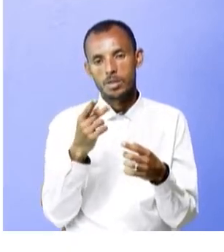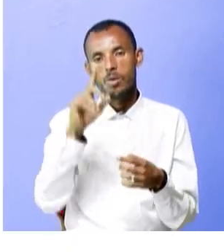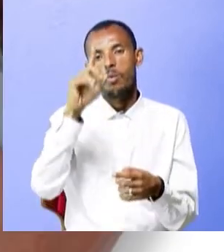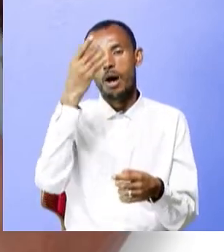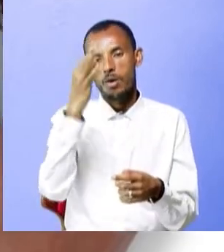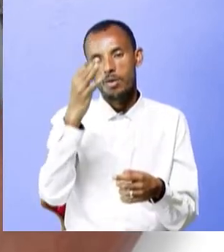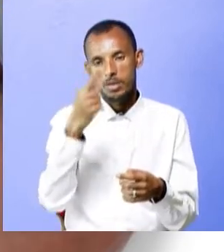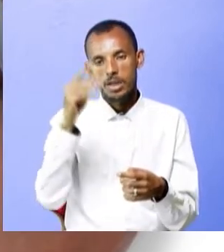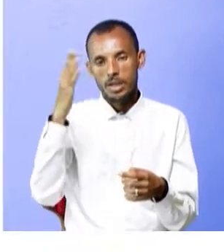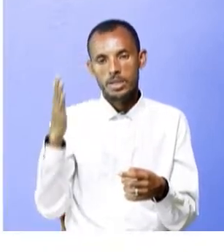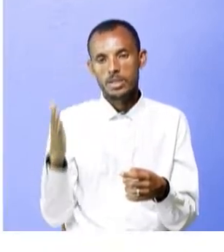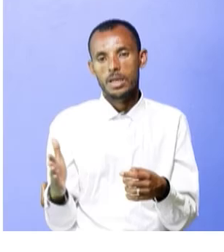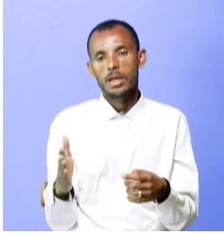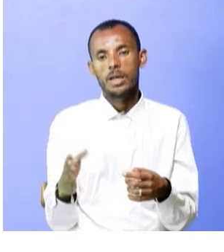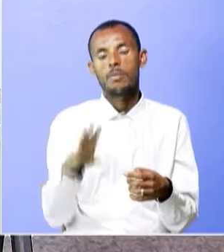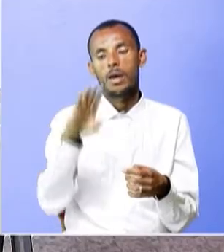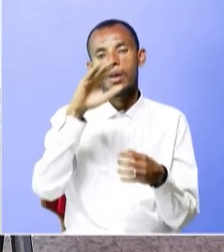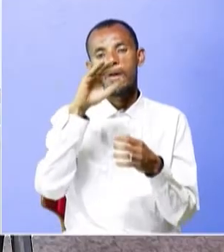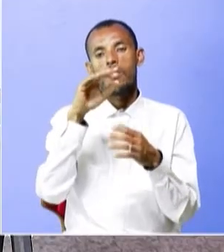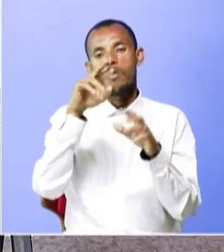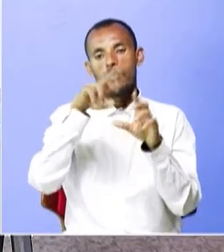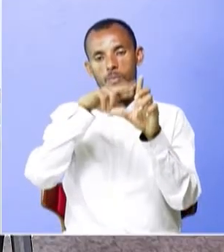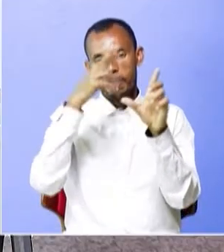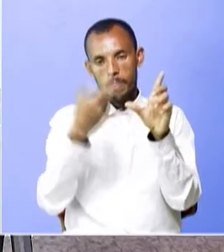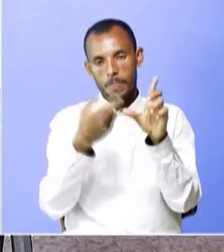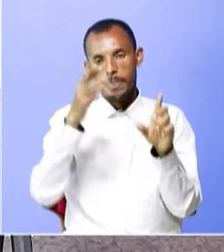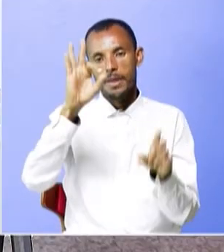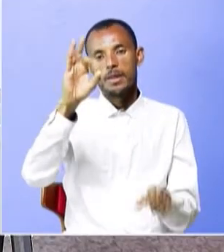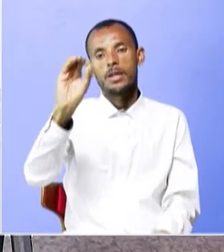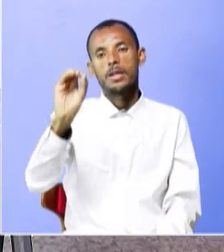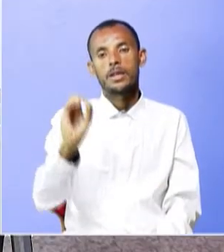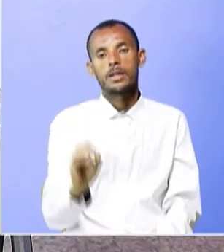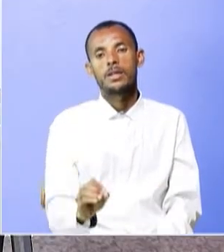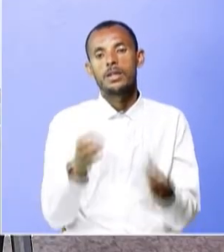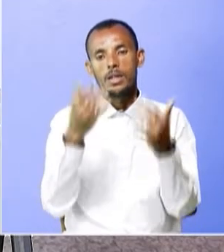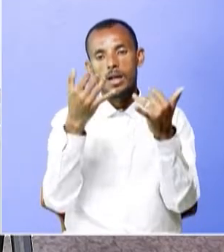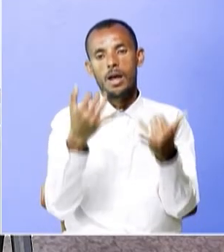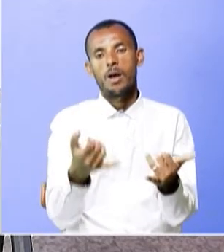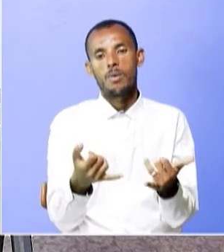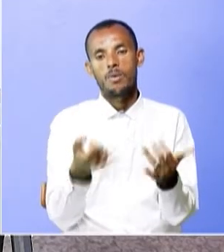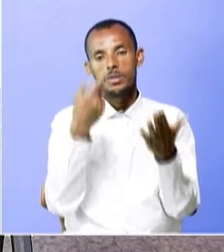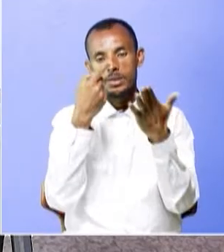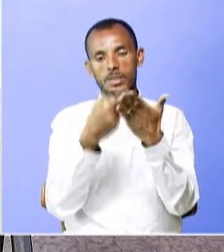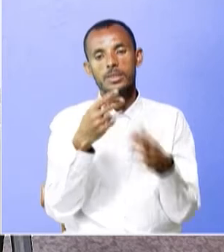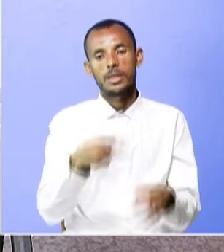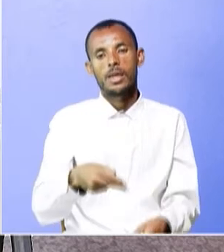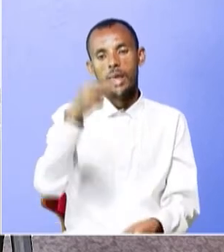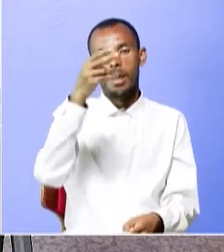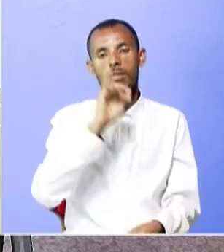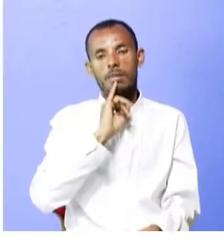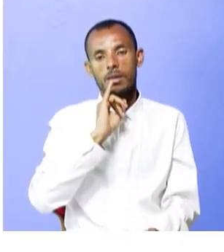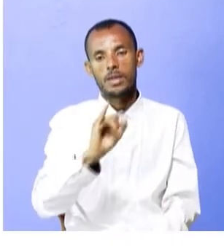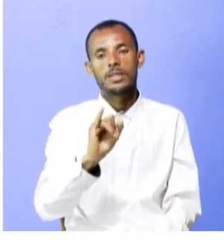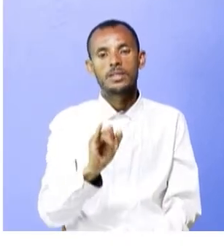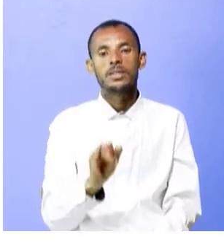the sides by forming 90 degree, right? So now this height is, call